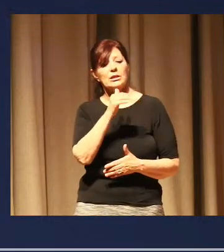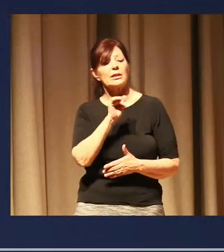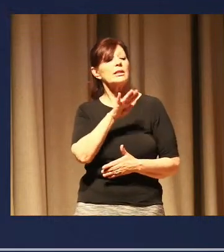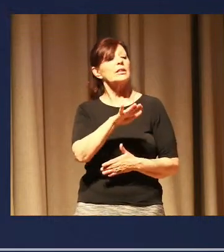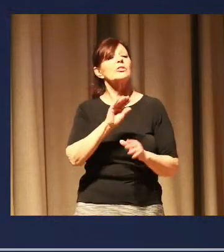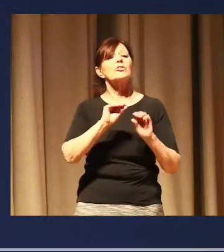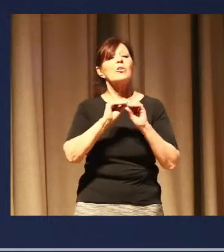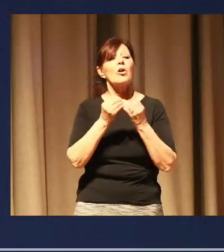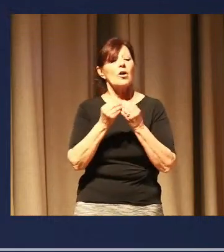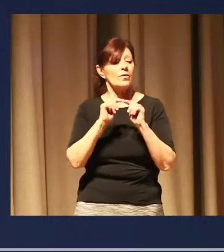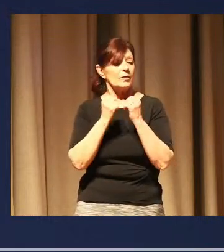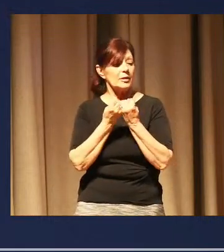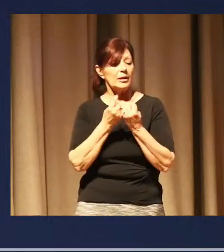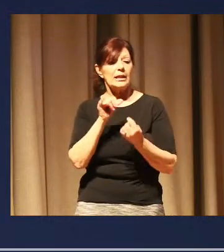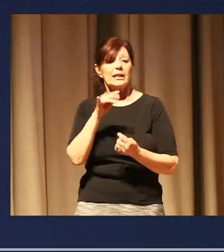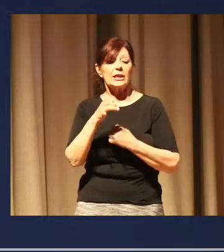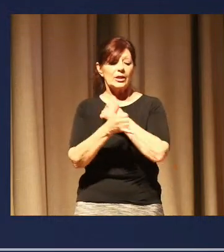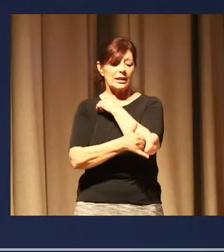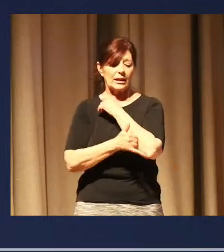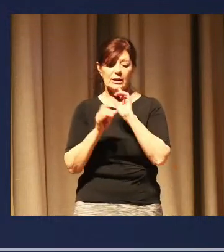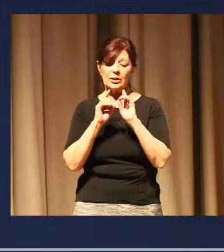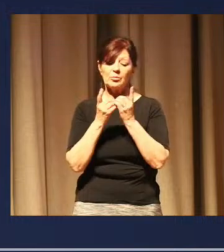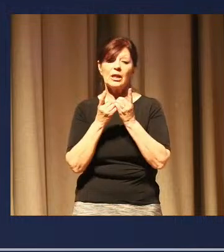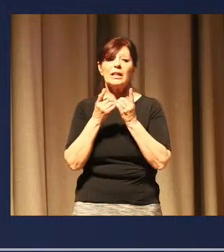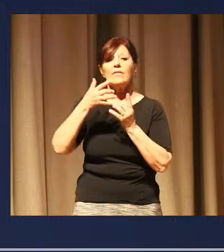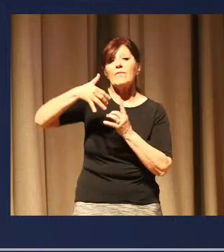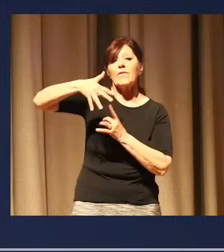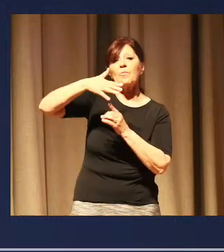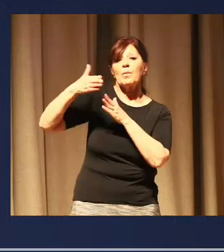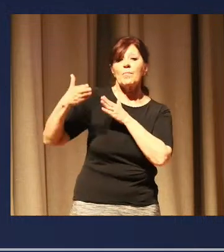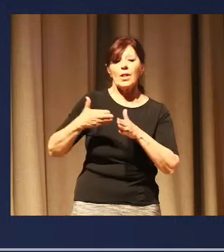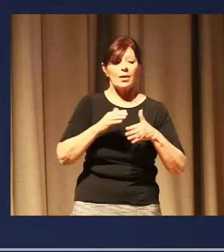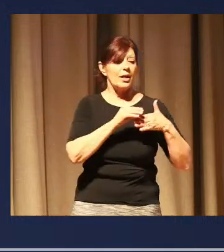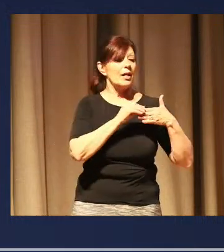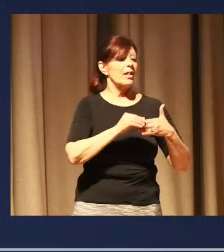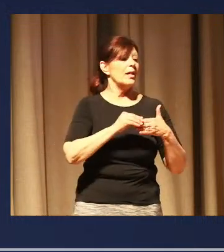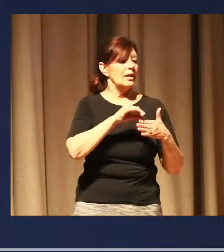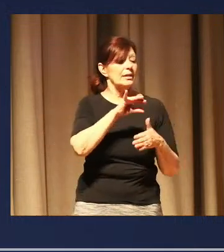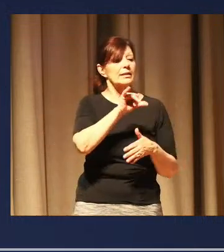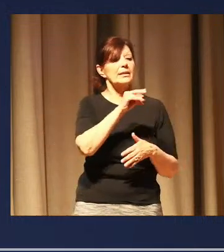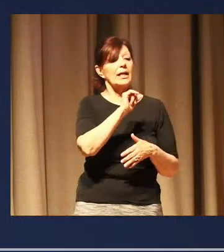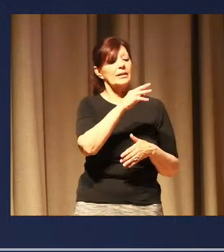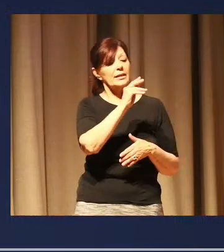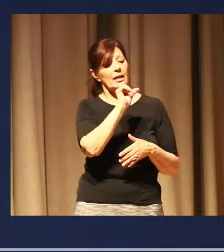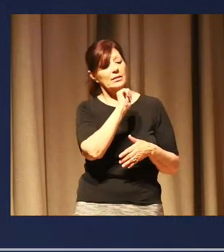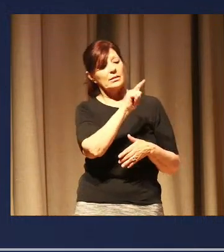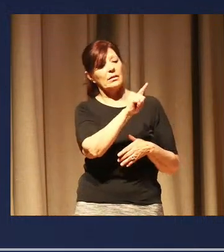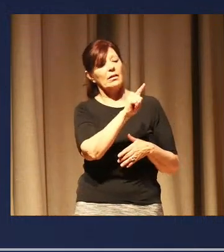Office team, and our Erie County Department of Environment Planning, led by Commissioner Dan Castle, for